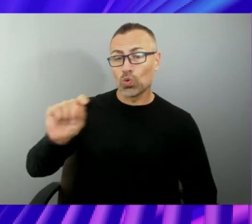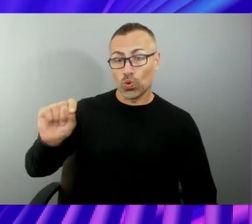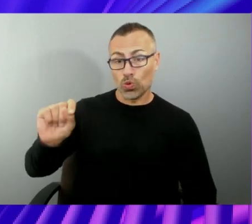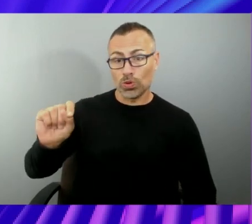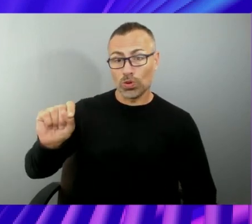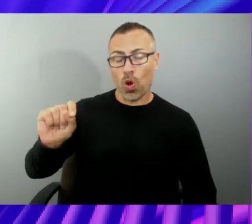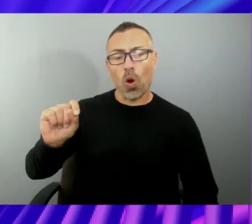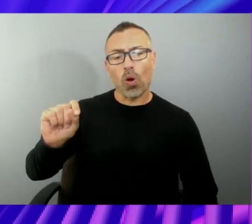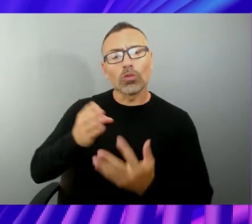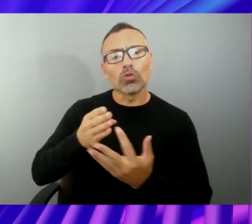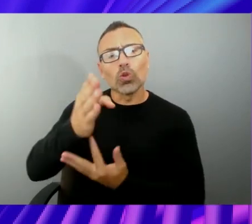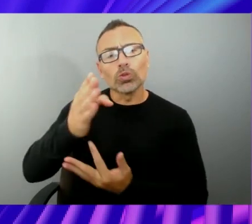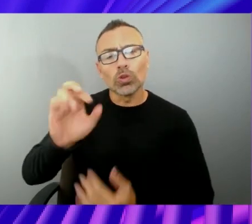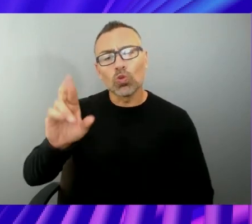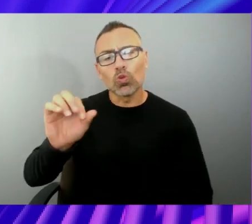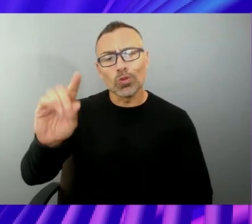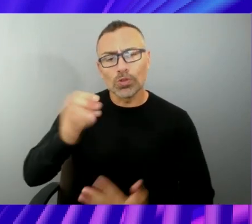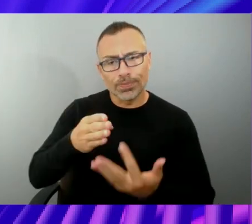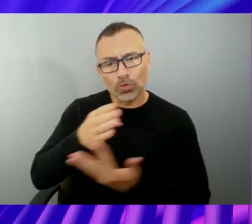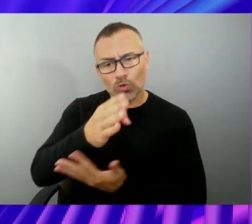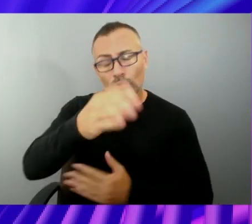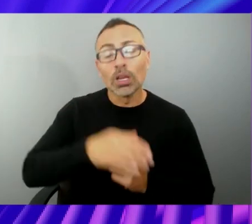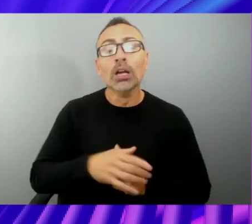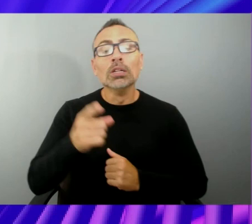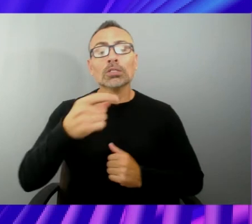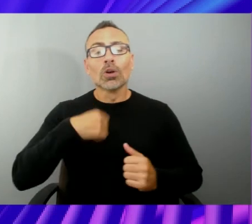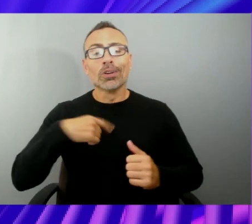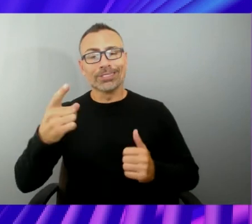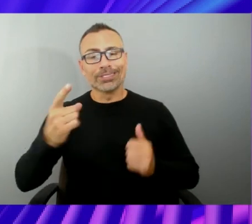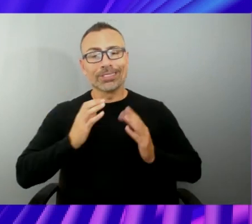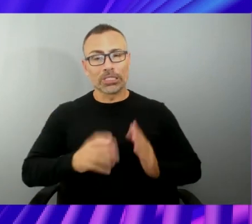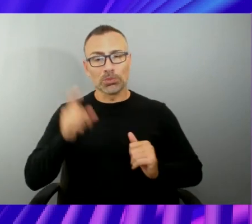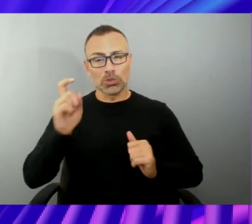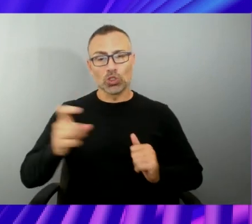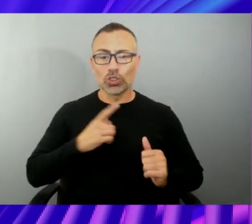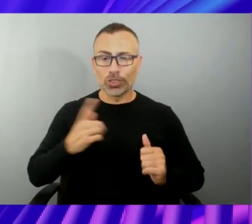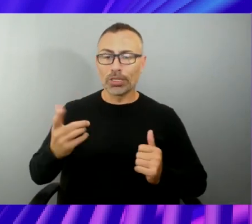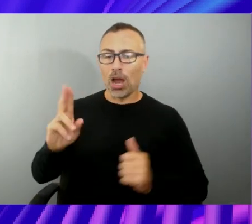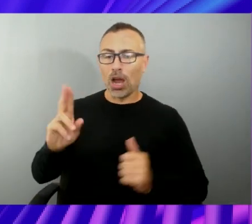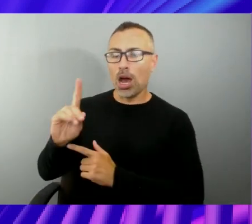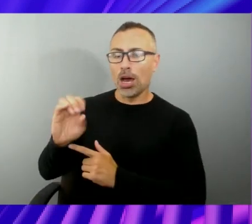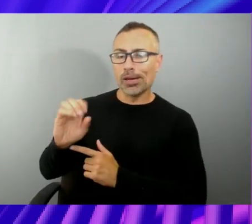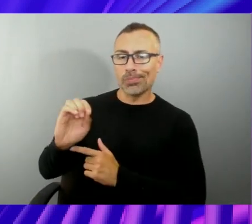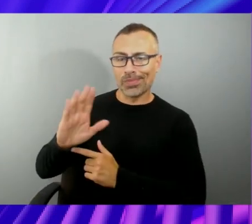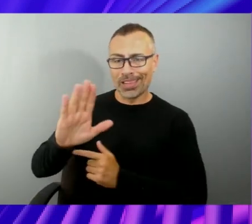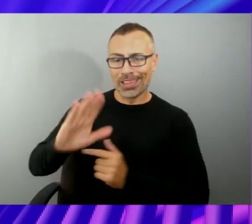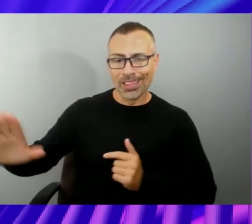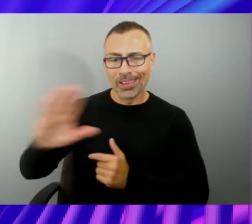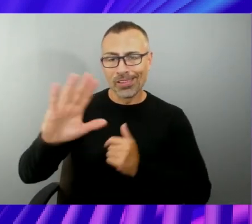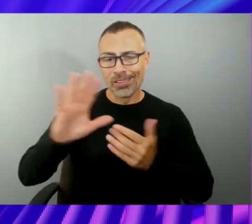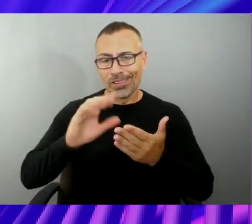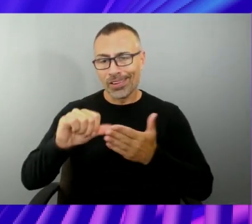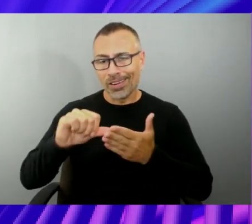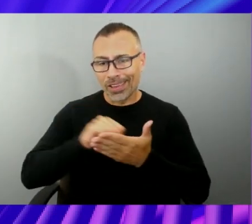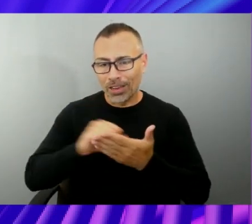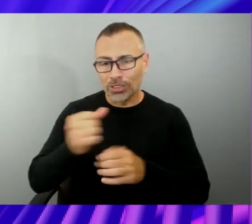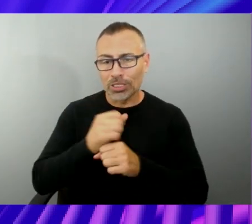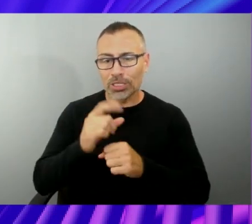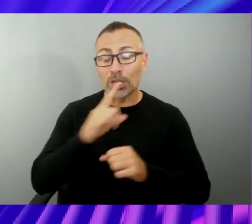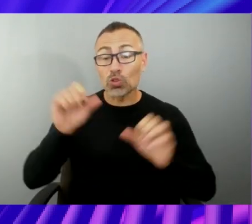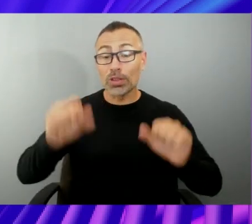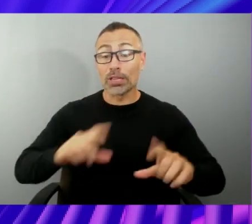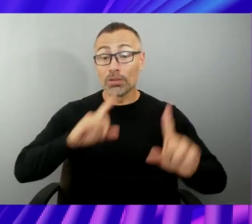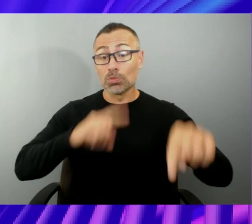Our customers should update their accounts, make sure that somebody is actually able to respond to the GuardDuty emails.